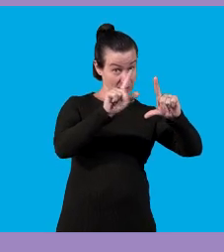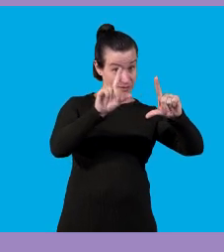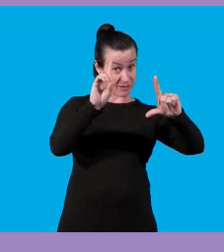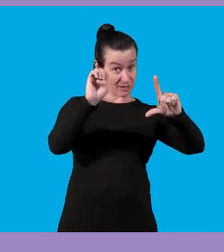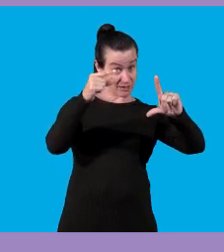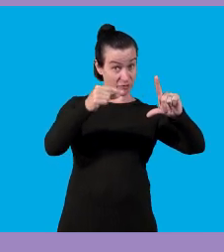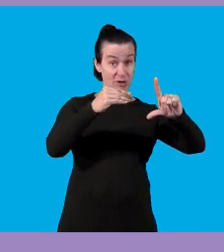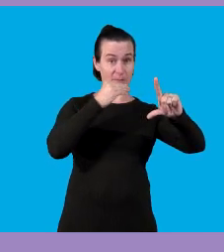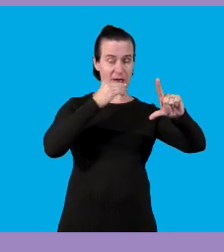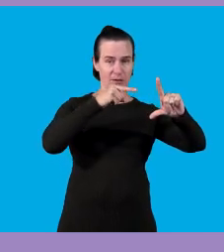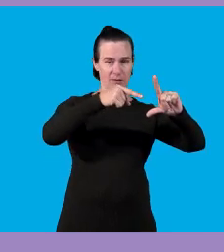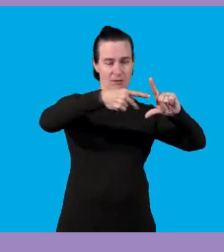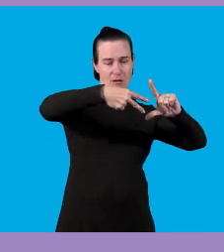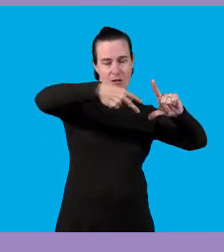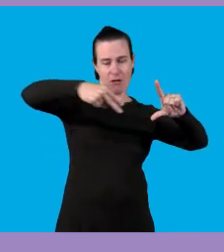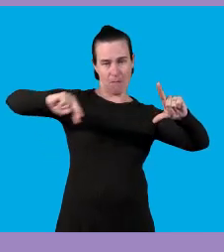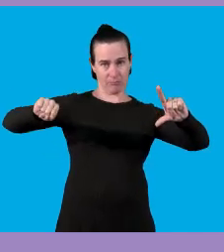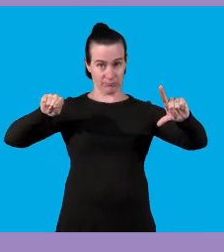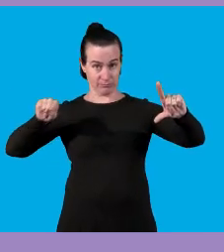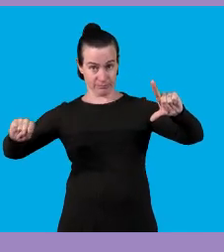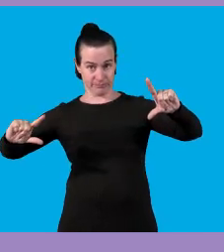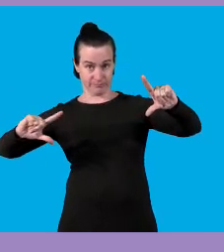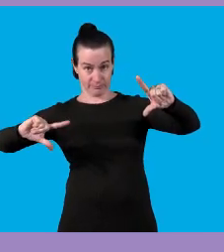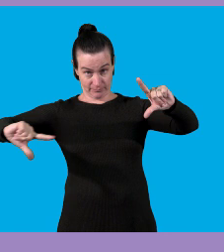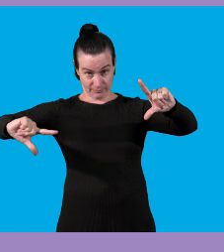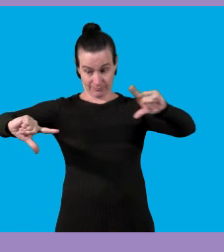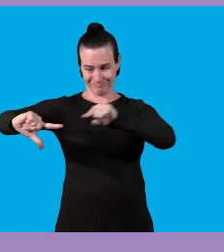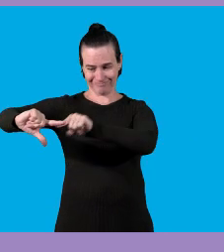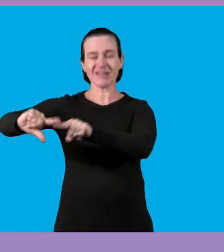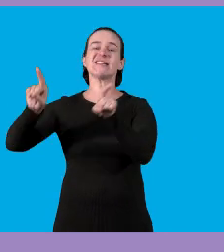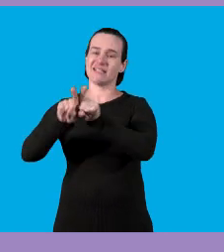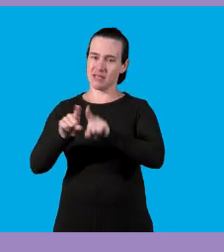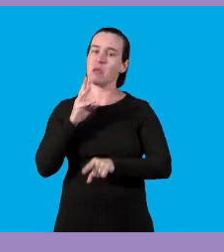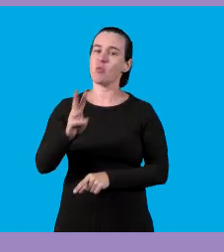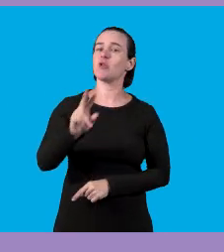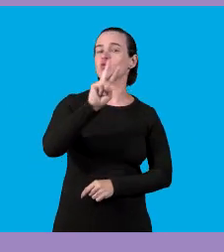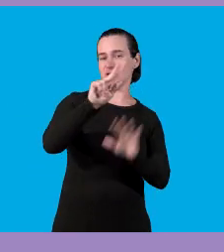also be 27 degrees. So we then say angle